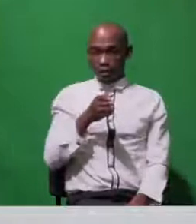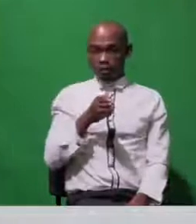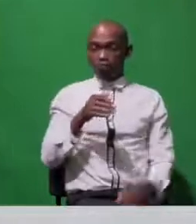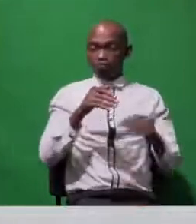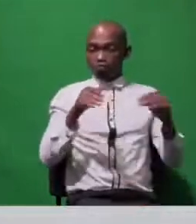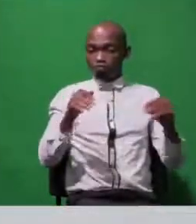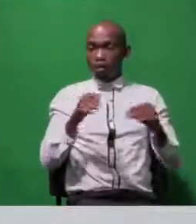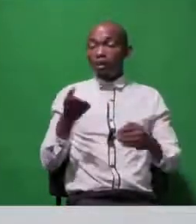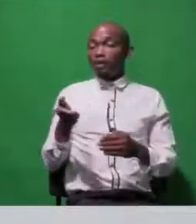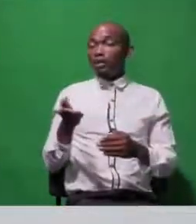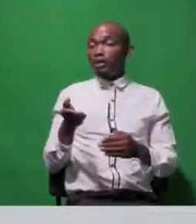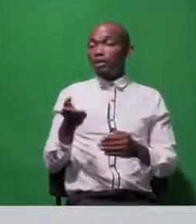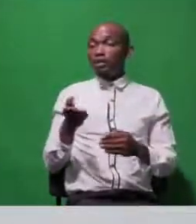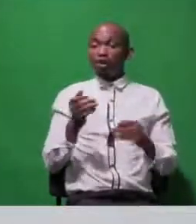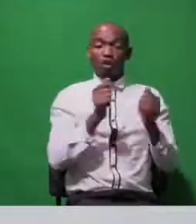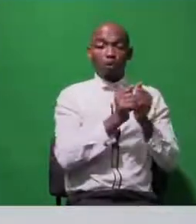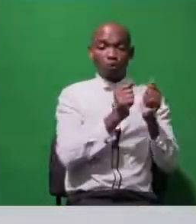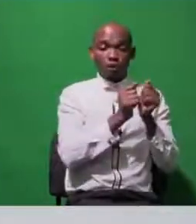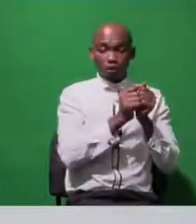object, the image.